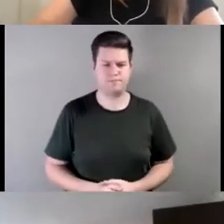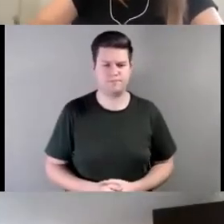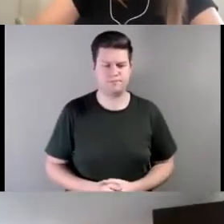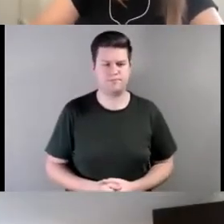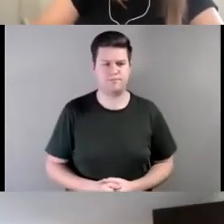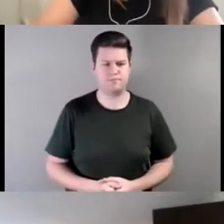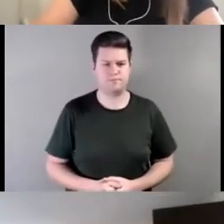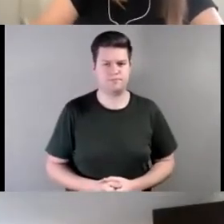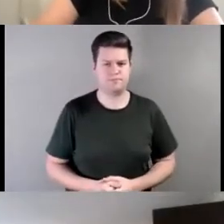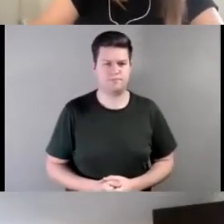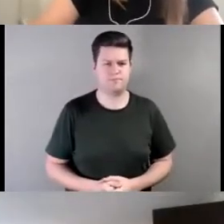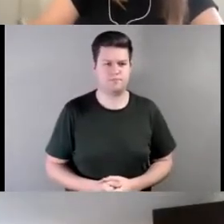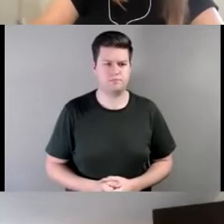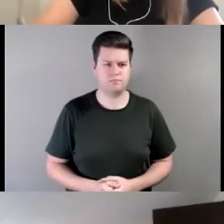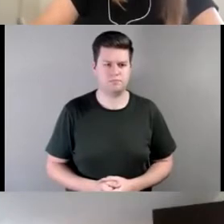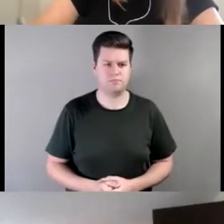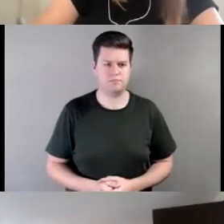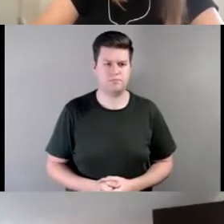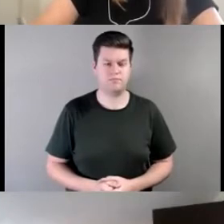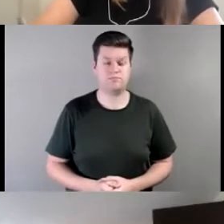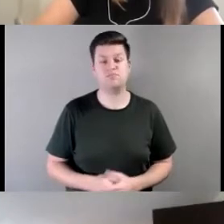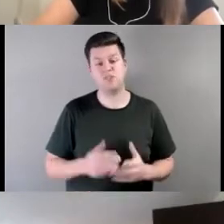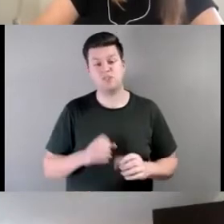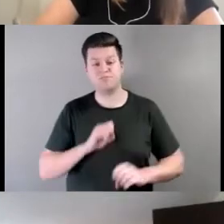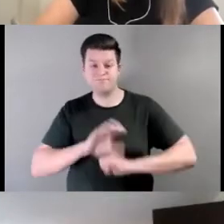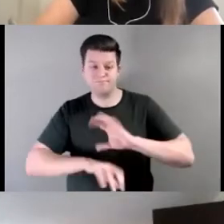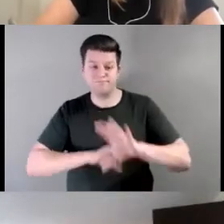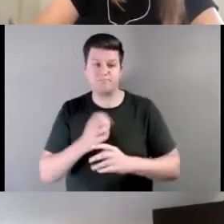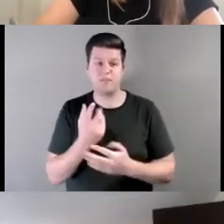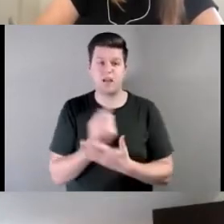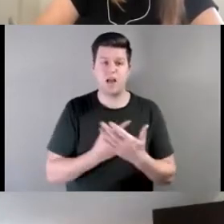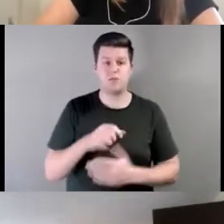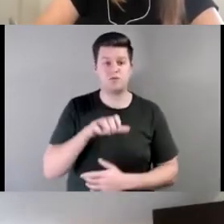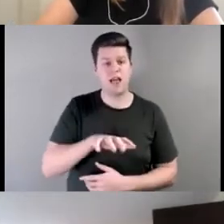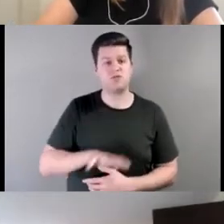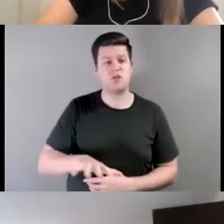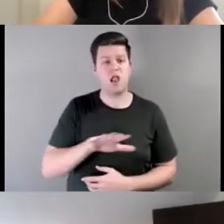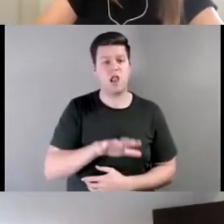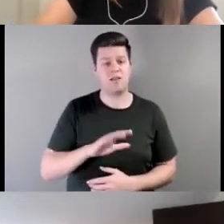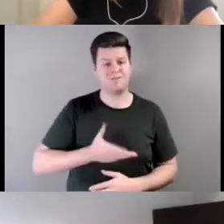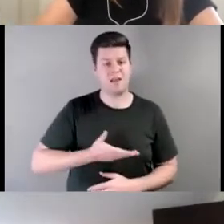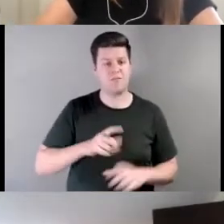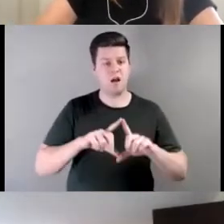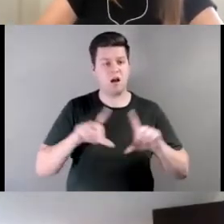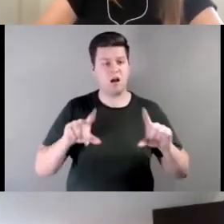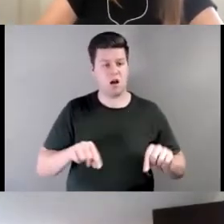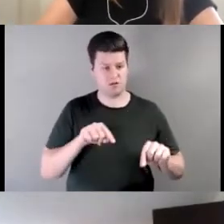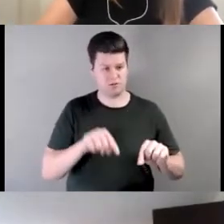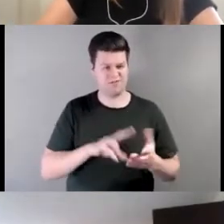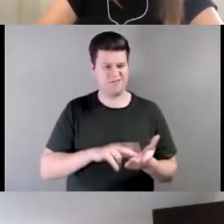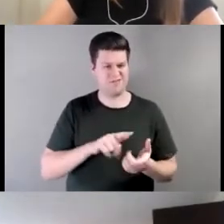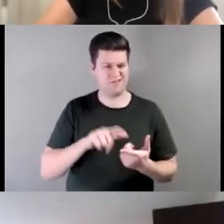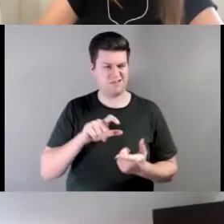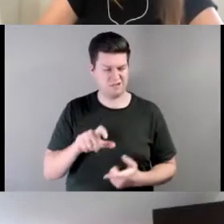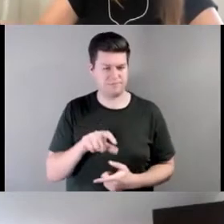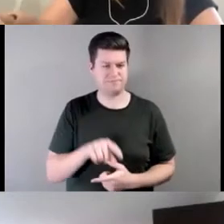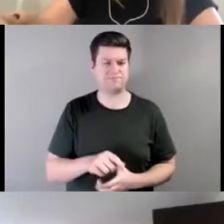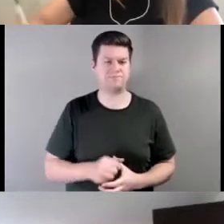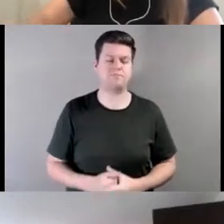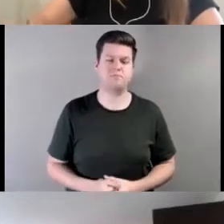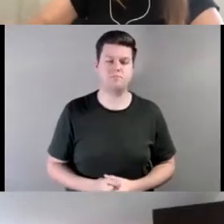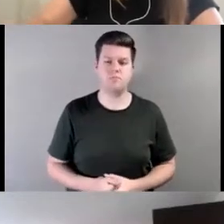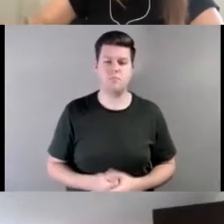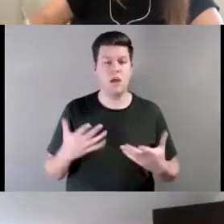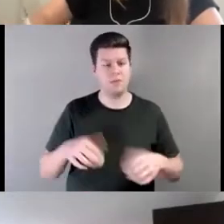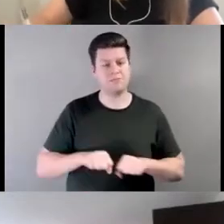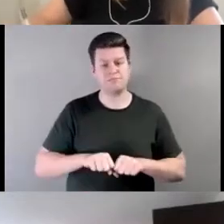So a little bit about the National Entitlement Card platform itself. The platform was launched back in